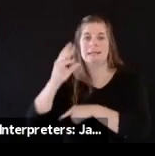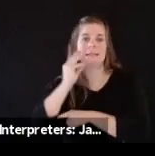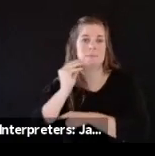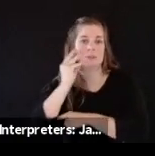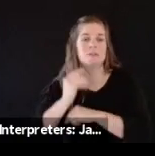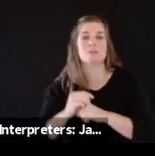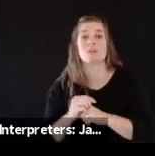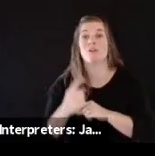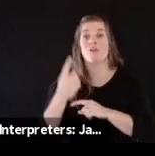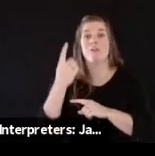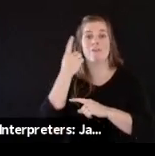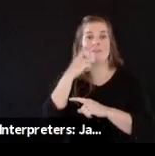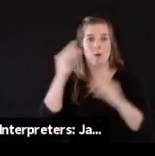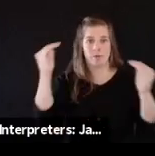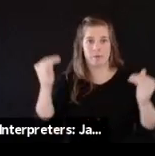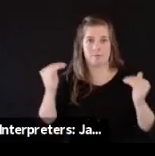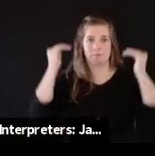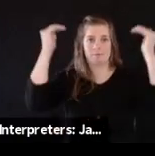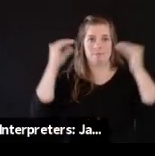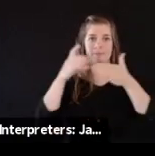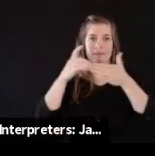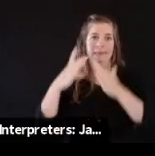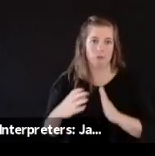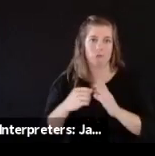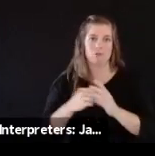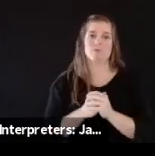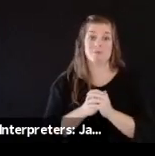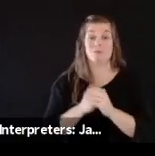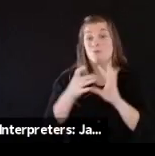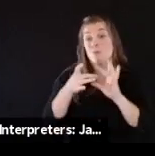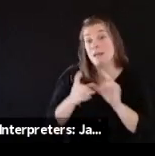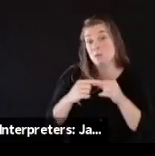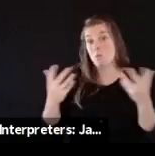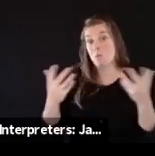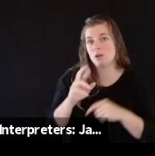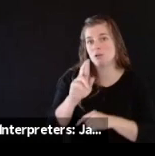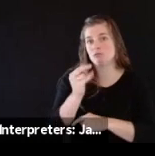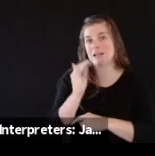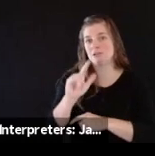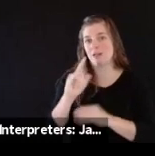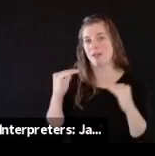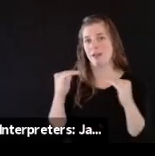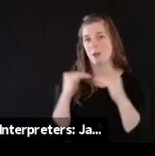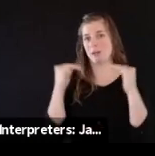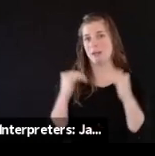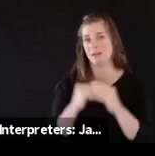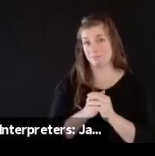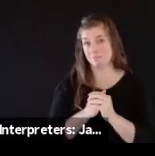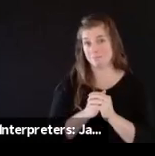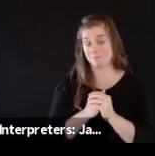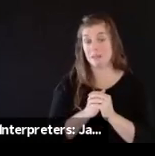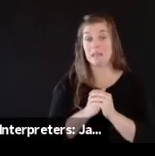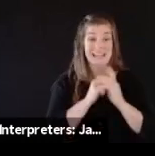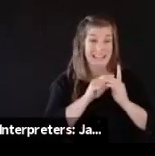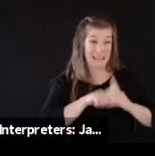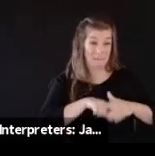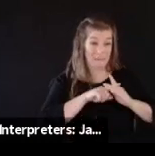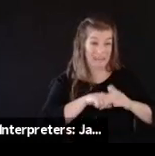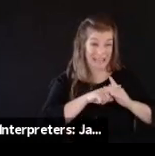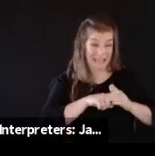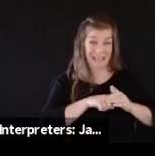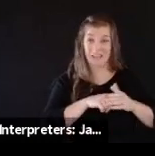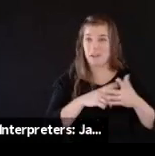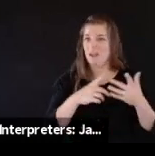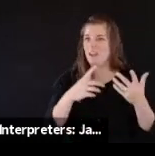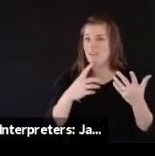the cabinet level leaders on racial equity. And at the very beginning and at the root of everything that